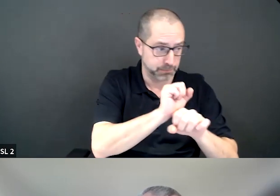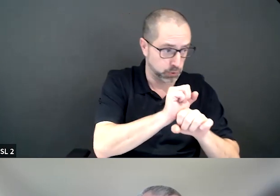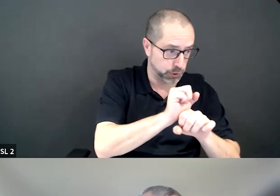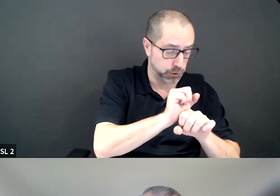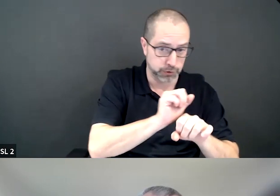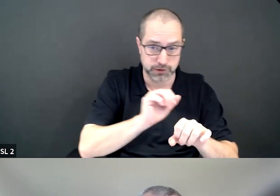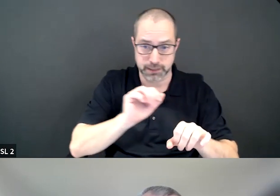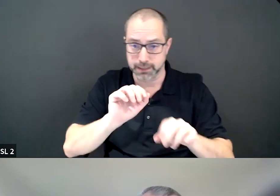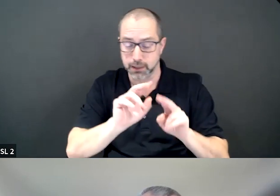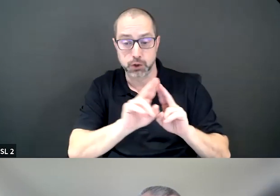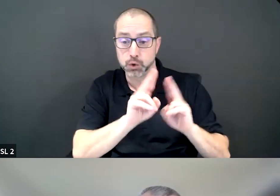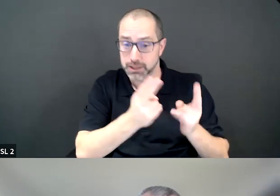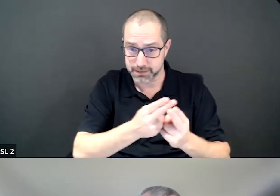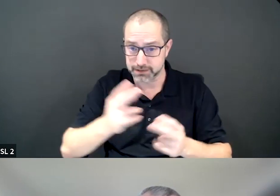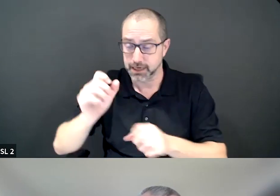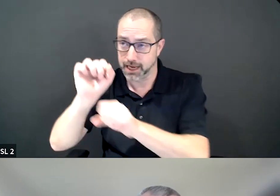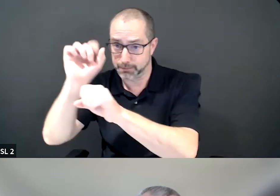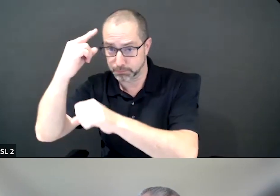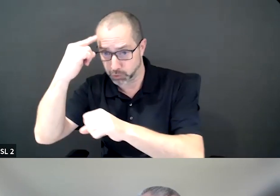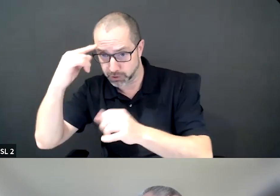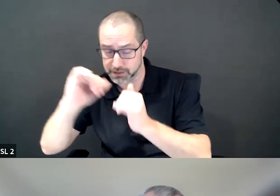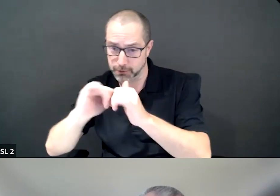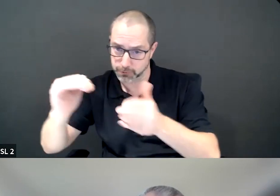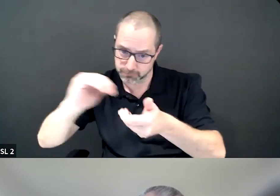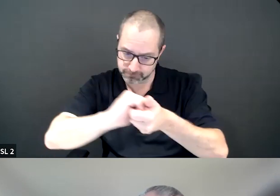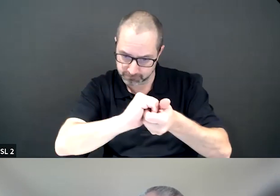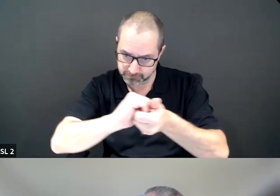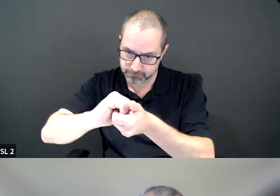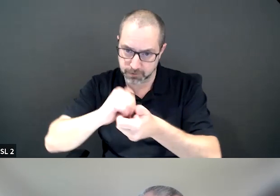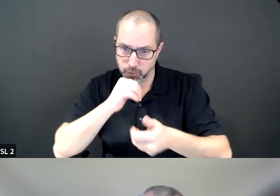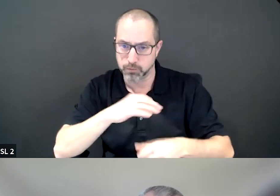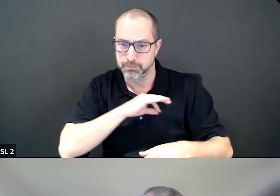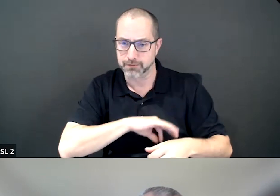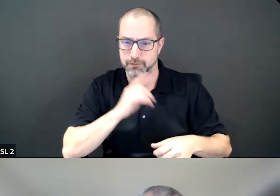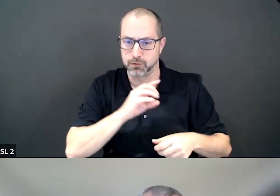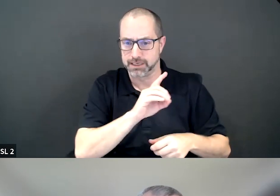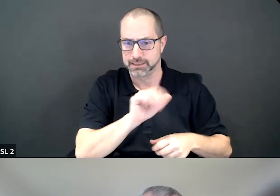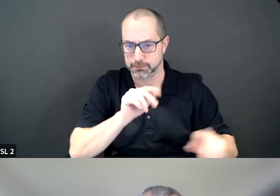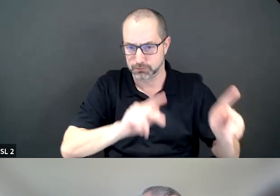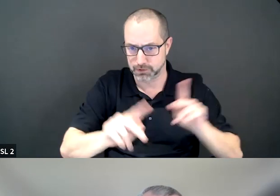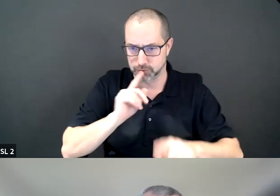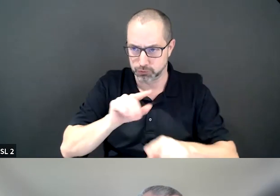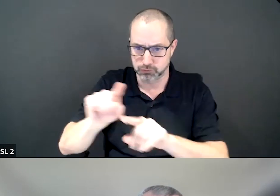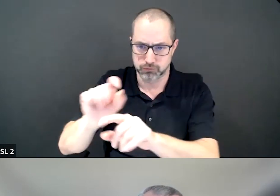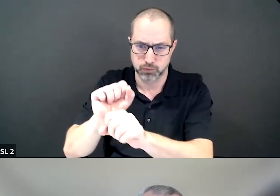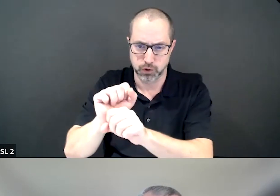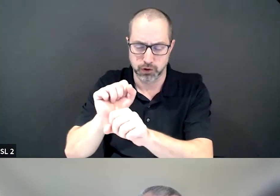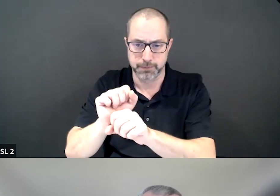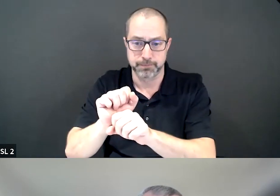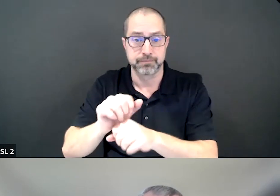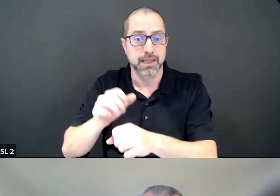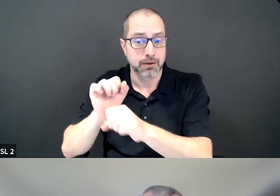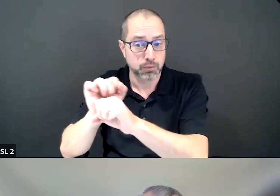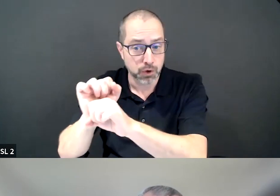progress on the employment of persons with disabilities in Canadian workplaces. And by that, we mean not just employment, but employment that has a future, it